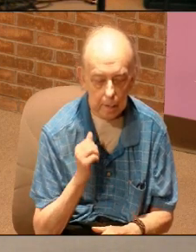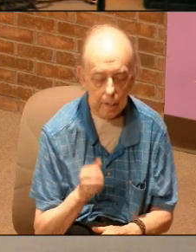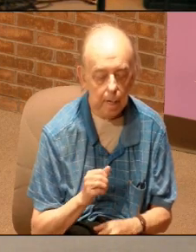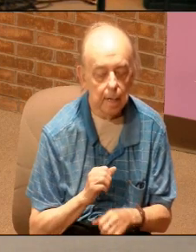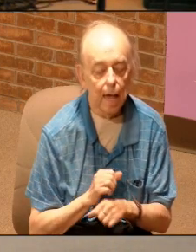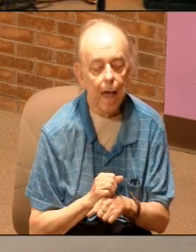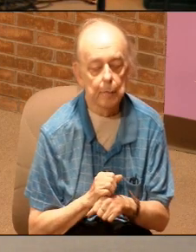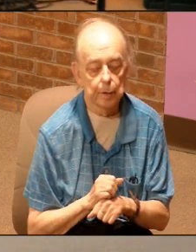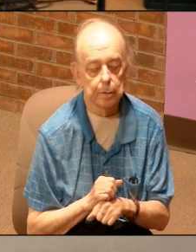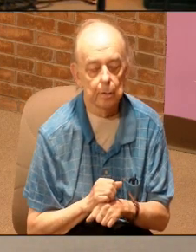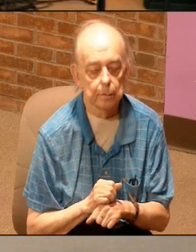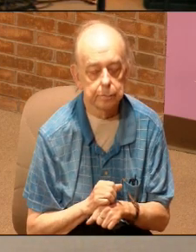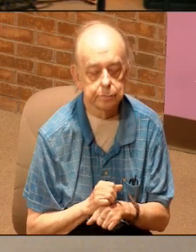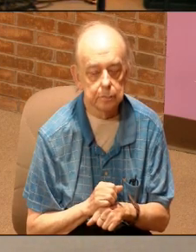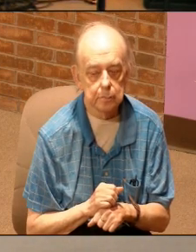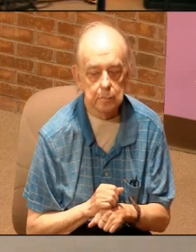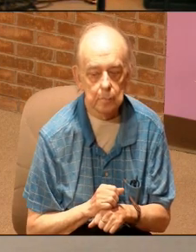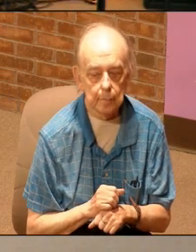habit.